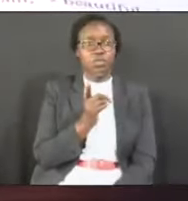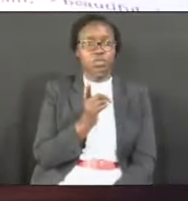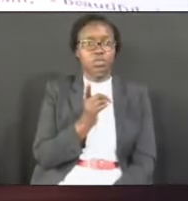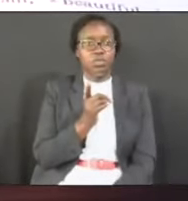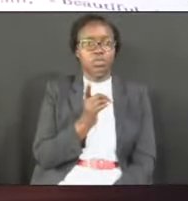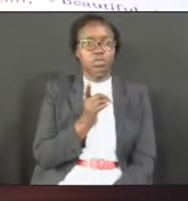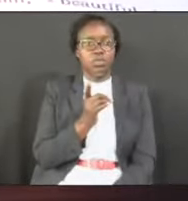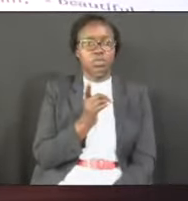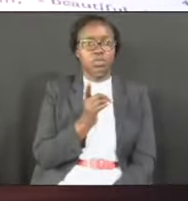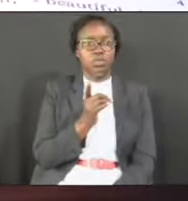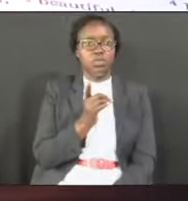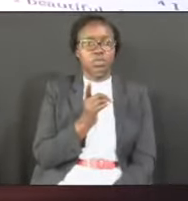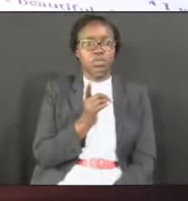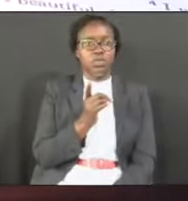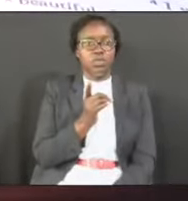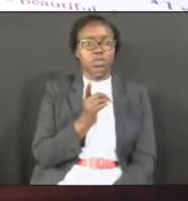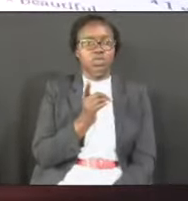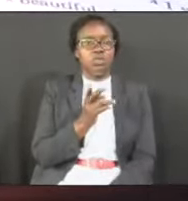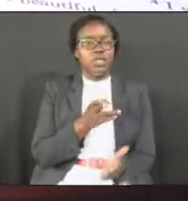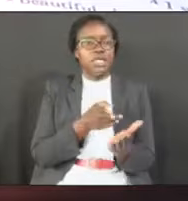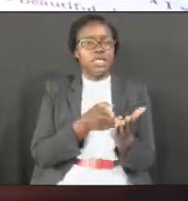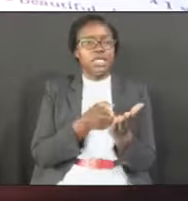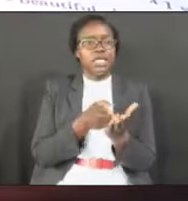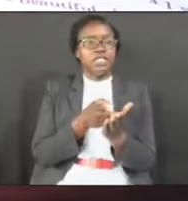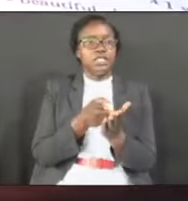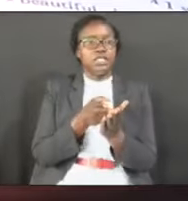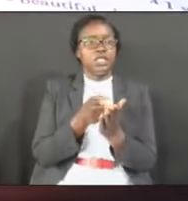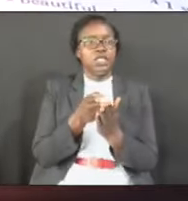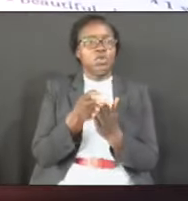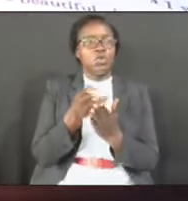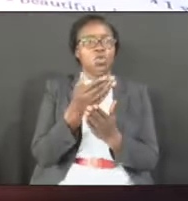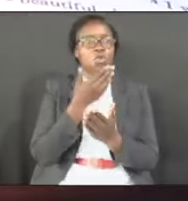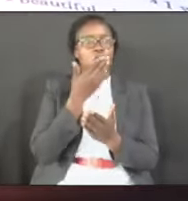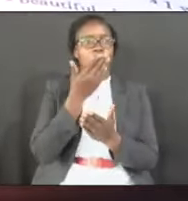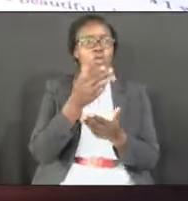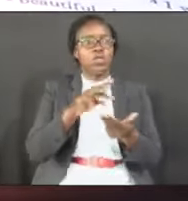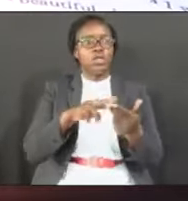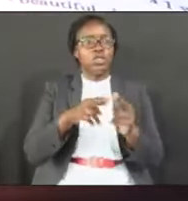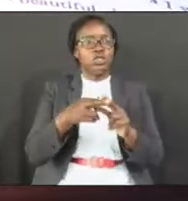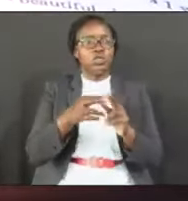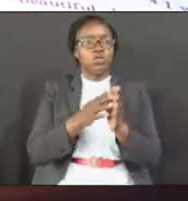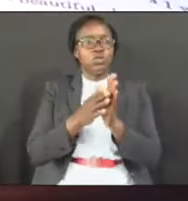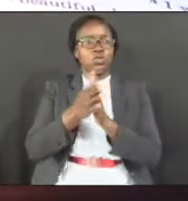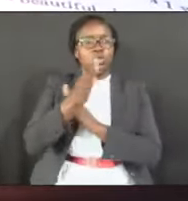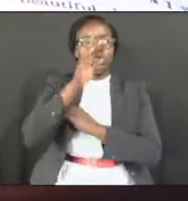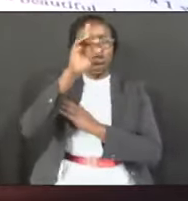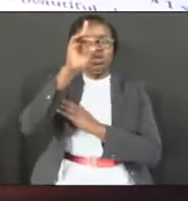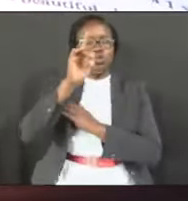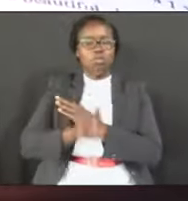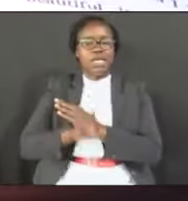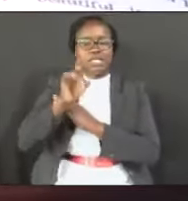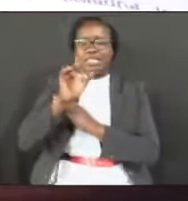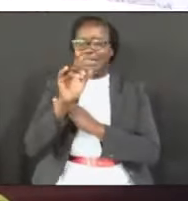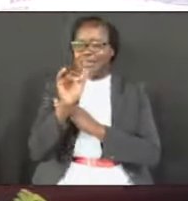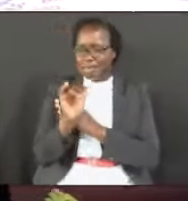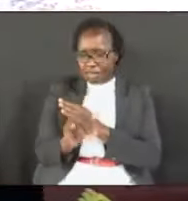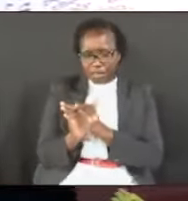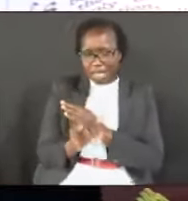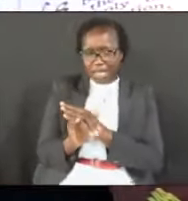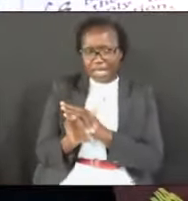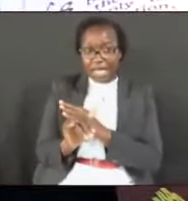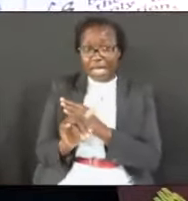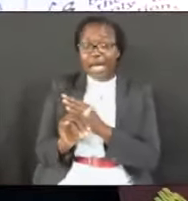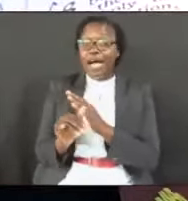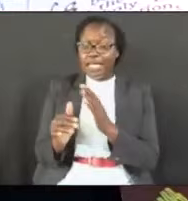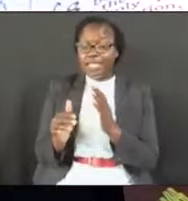to be in a genuine, warm relationship with God, you must be willing to